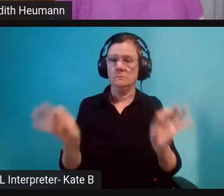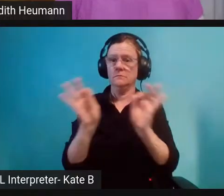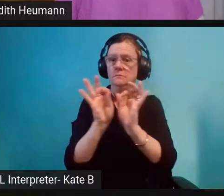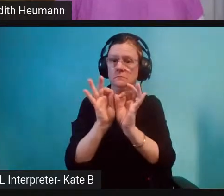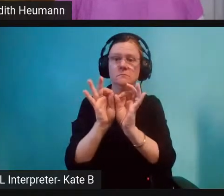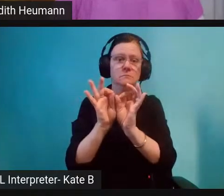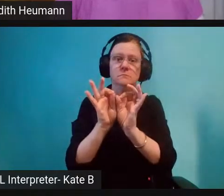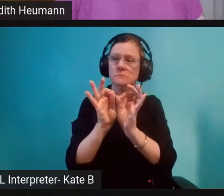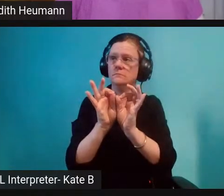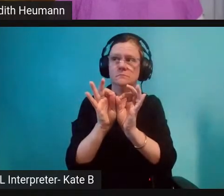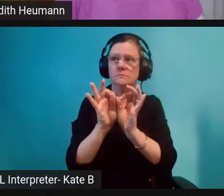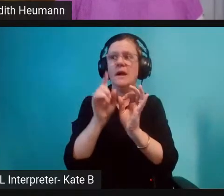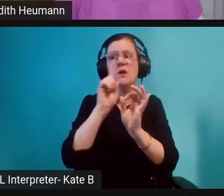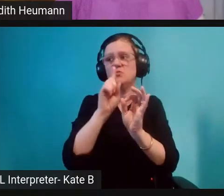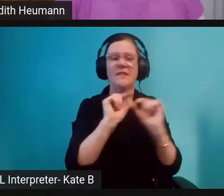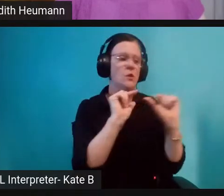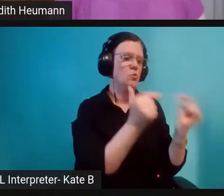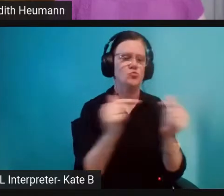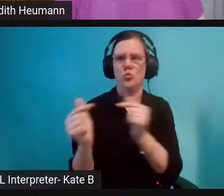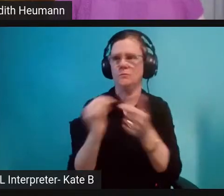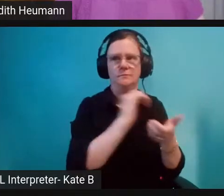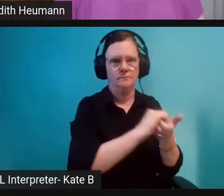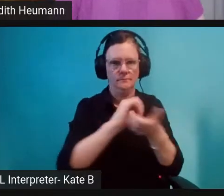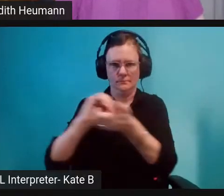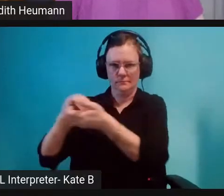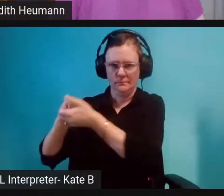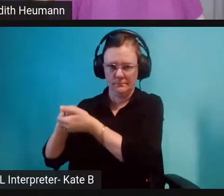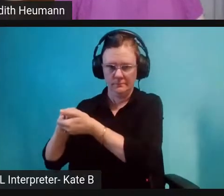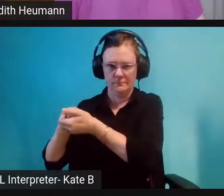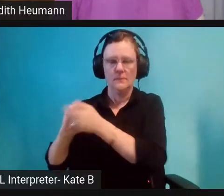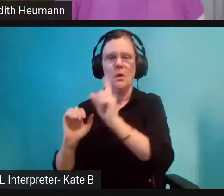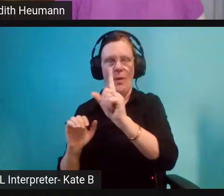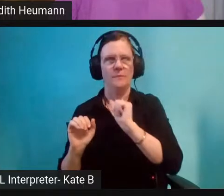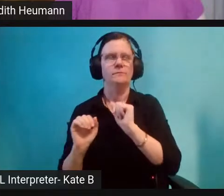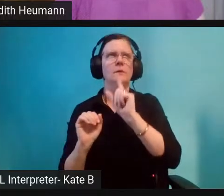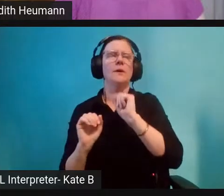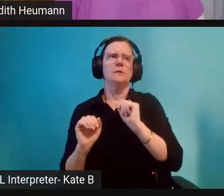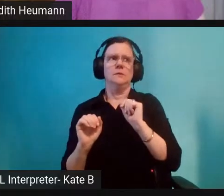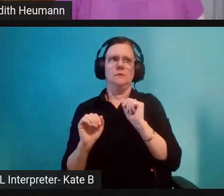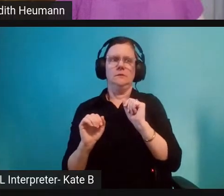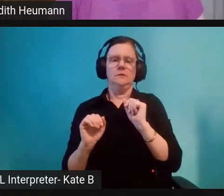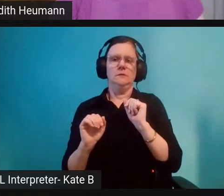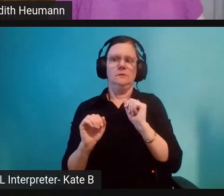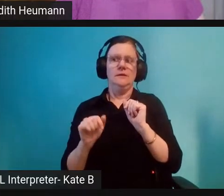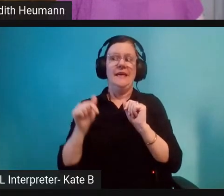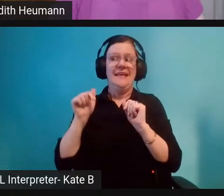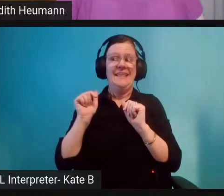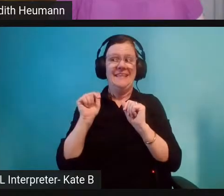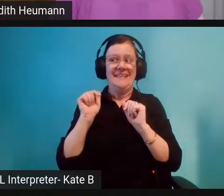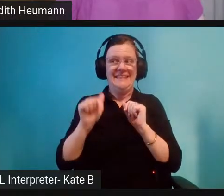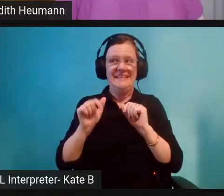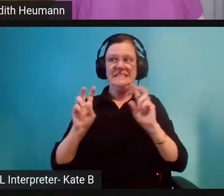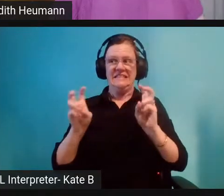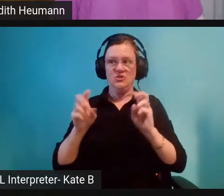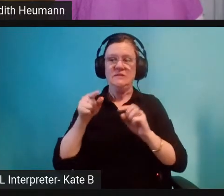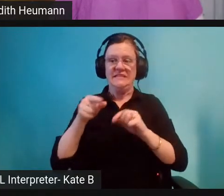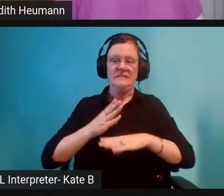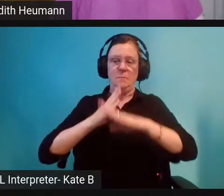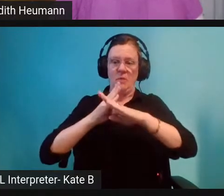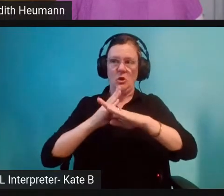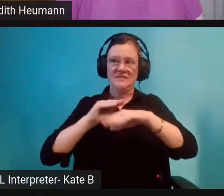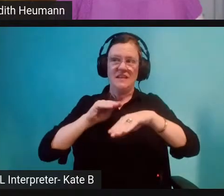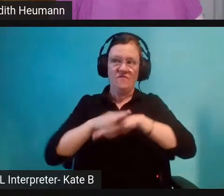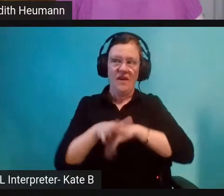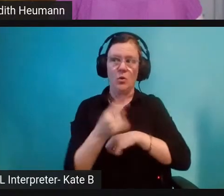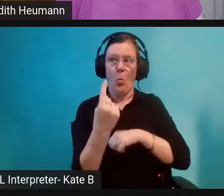groups because when there's more that, not that, well, usually these issues affect more than one person. And when